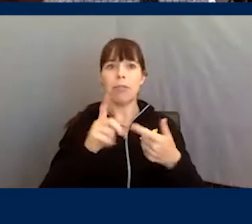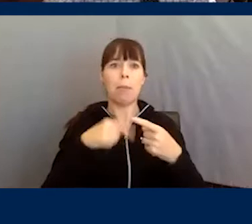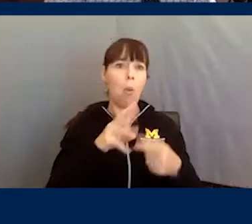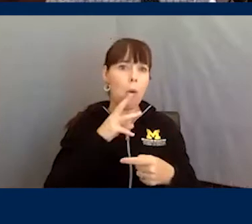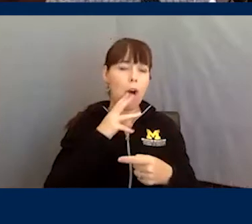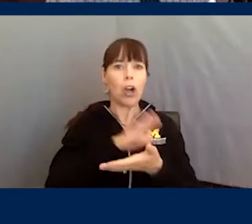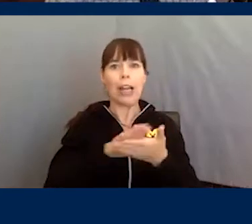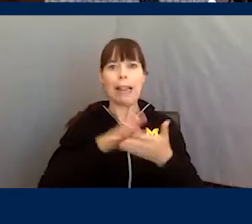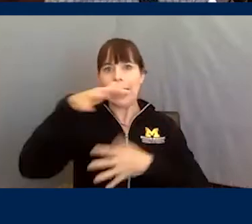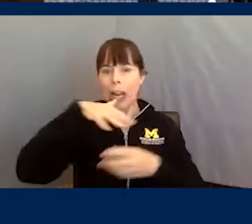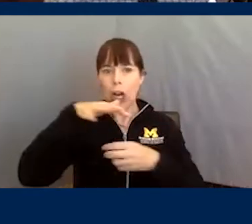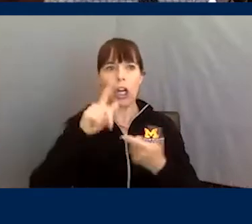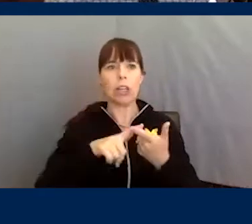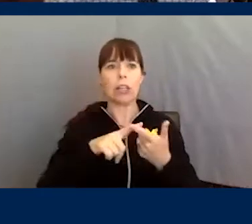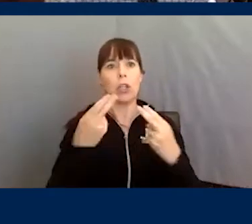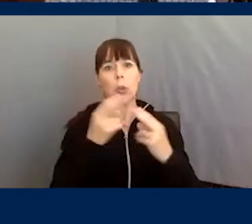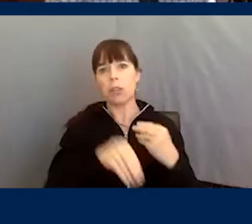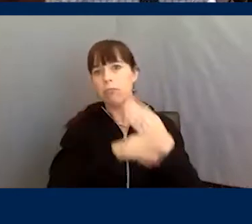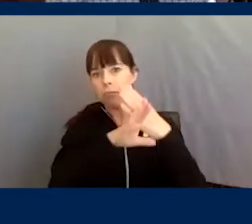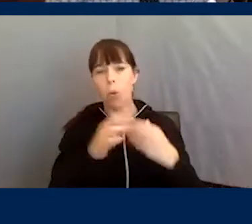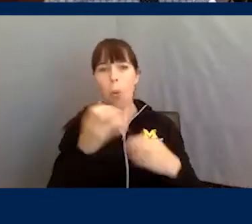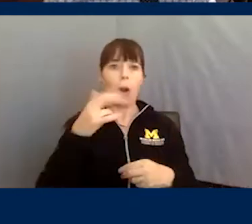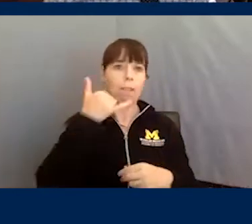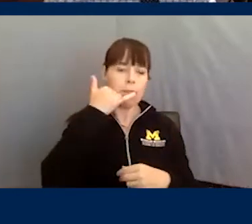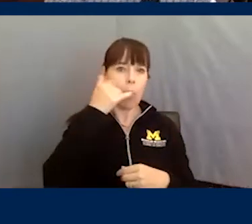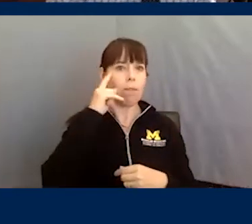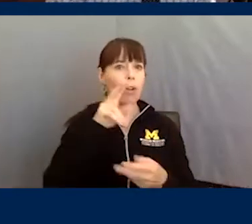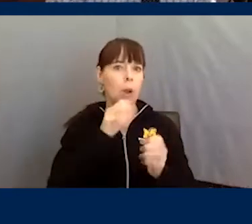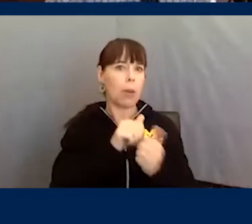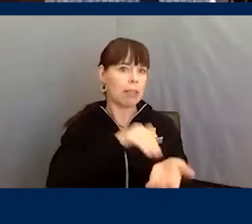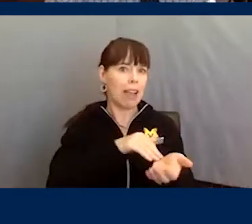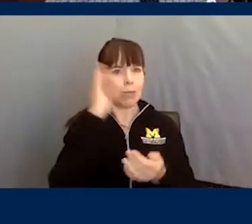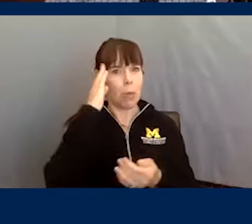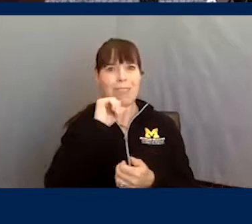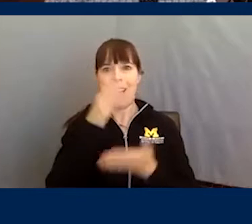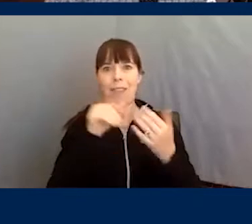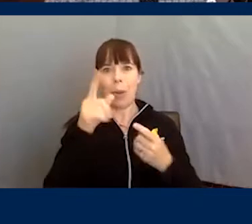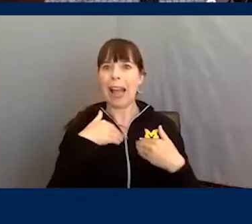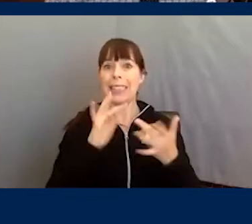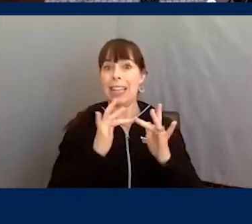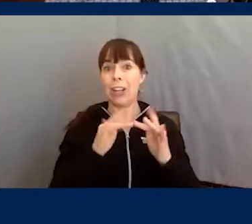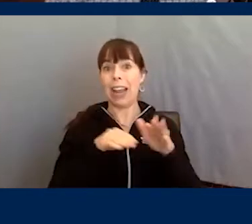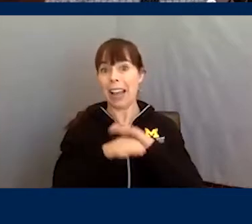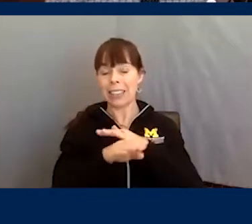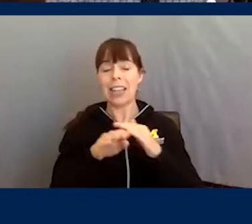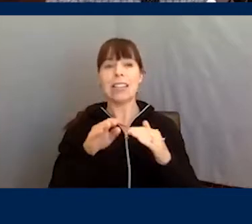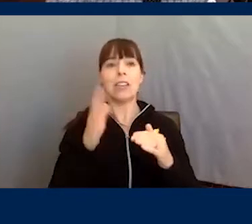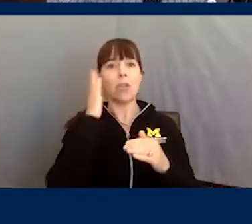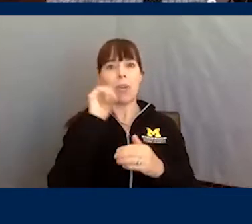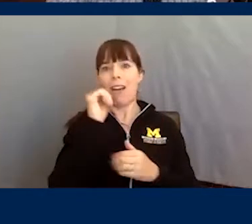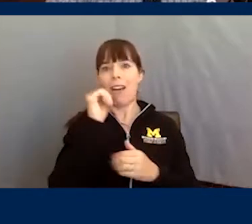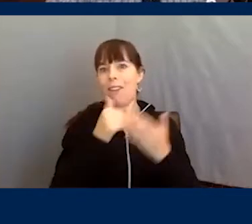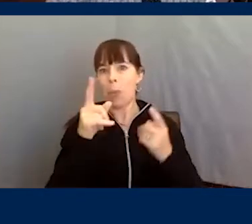clean air, telemedicine access. We know that not everyone has internet access, and we know that not everyone has